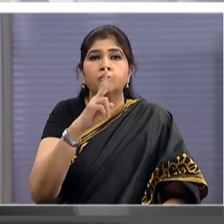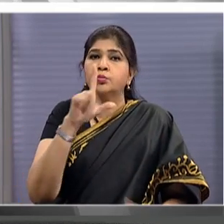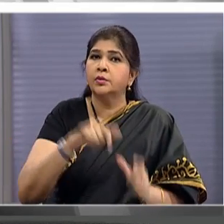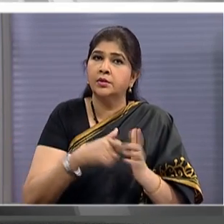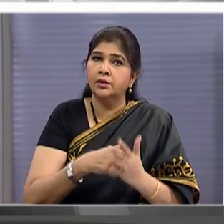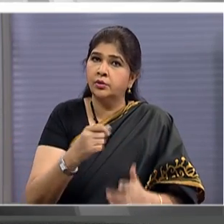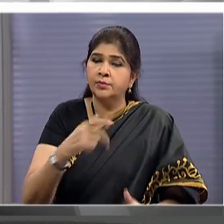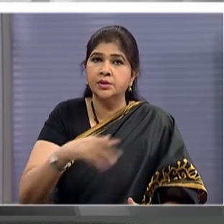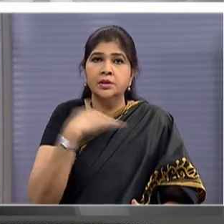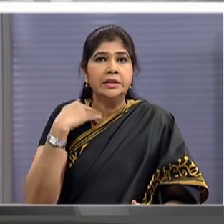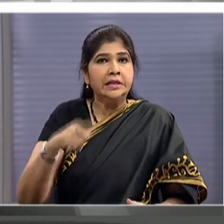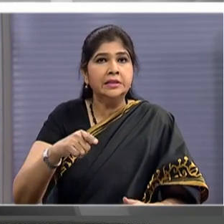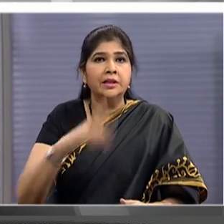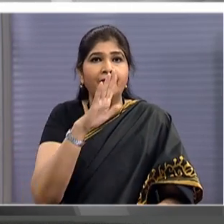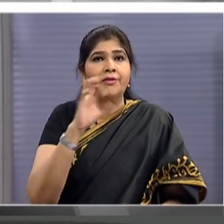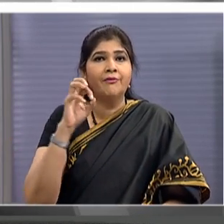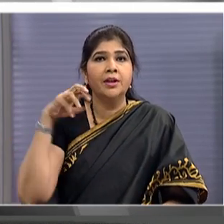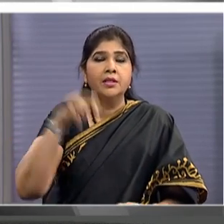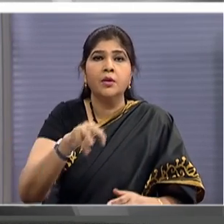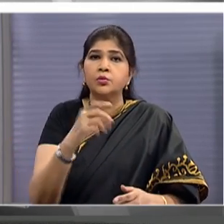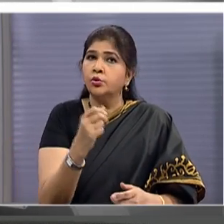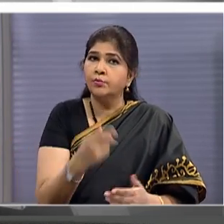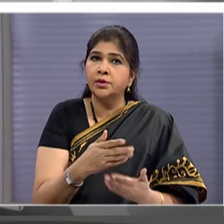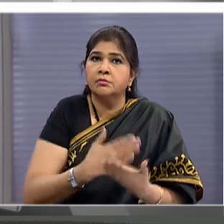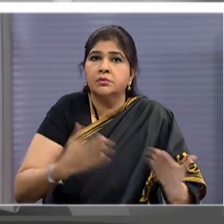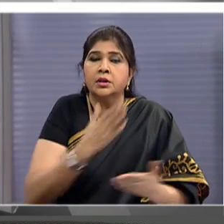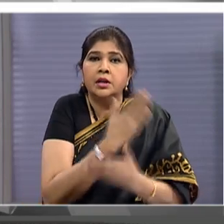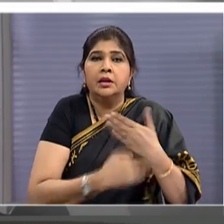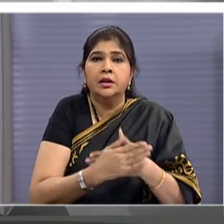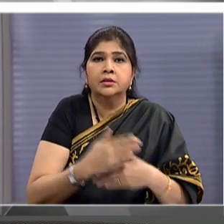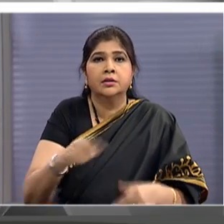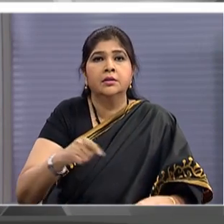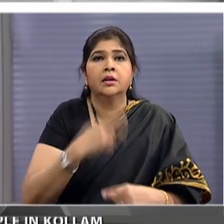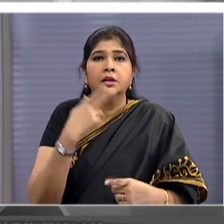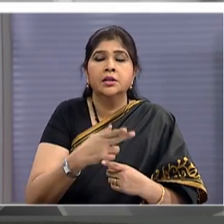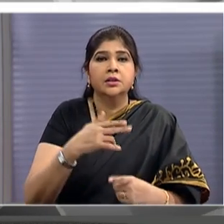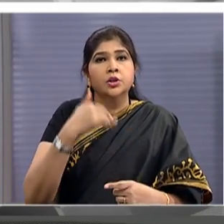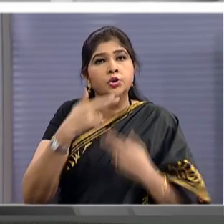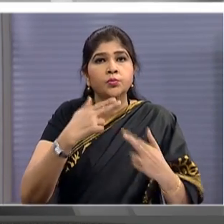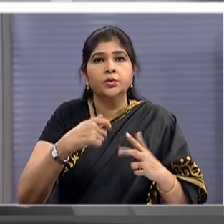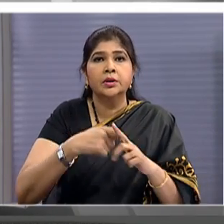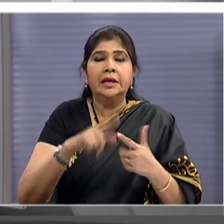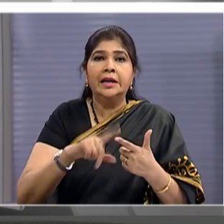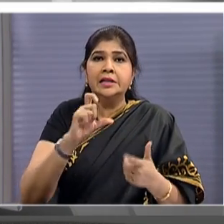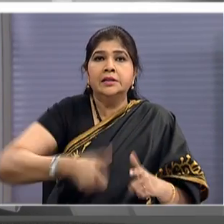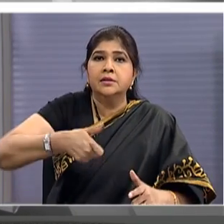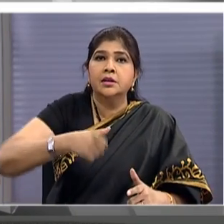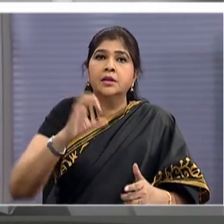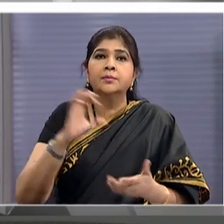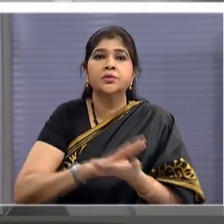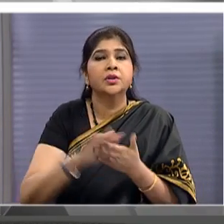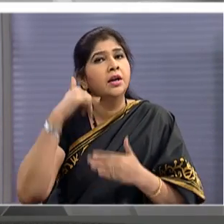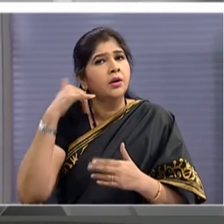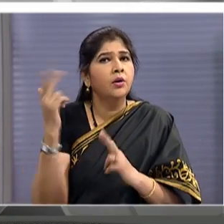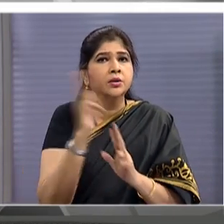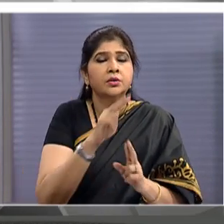rupees to the kin of the deceased and 50,000 rupees to the critically injured. The Prime Minister spoke as well to Kerala Chief Minister Oommen Chandy about